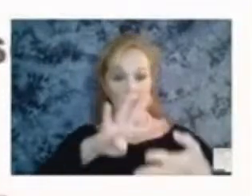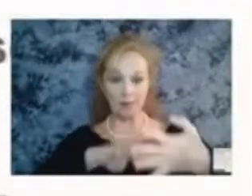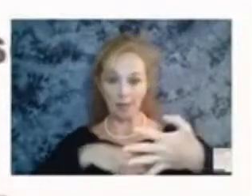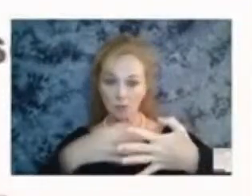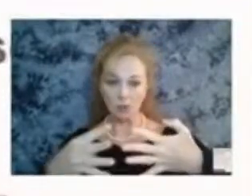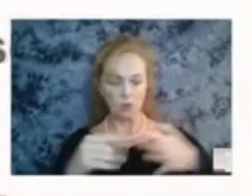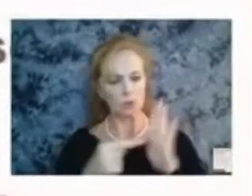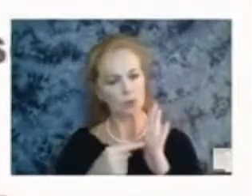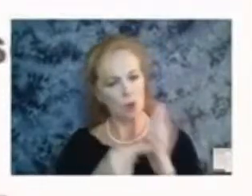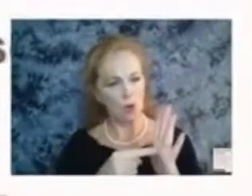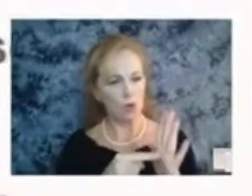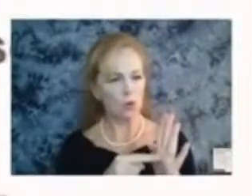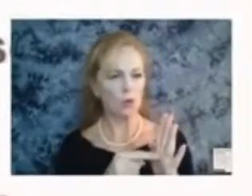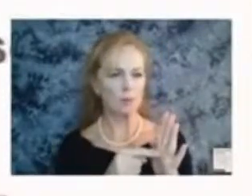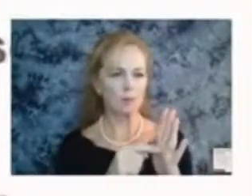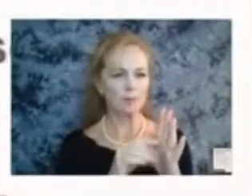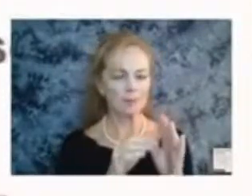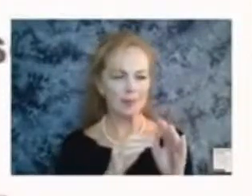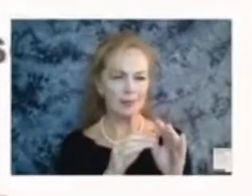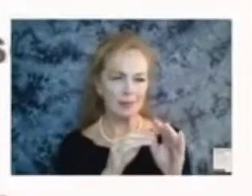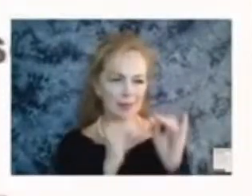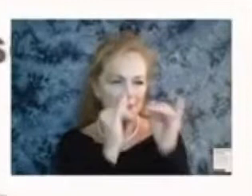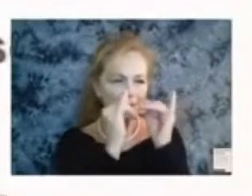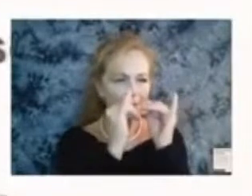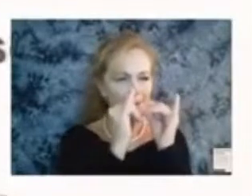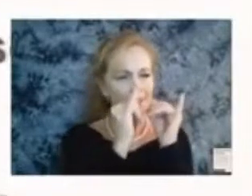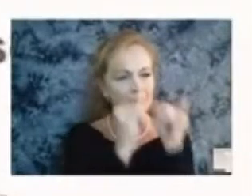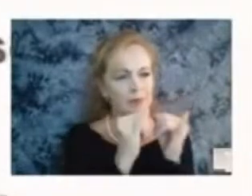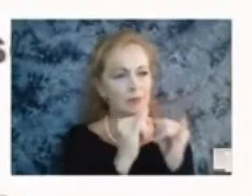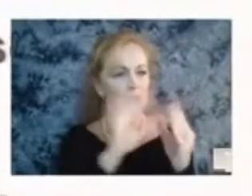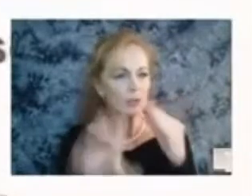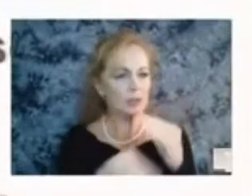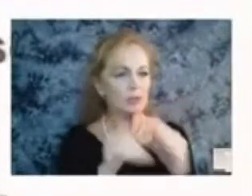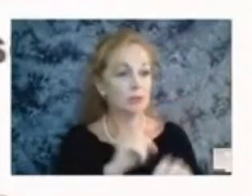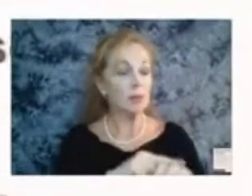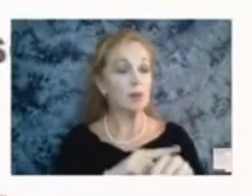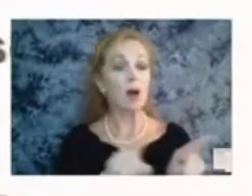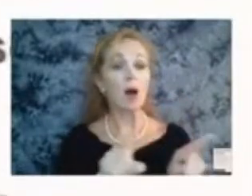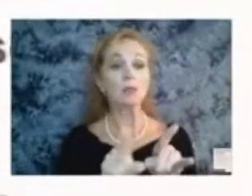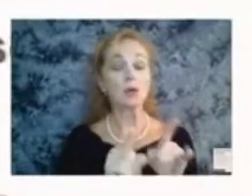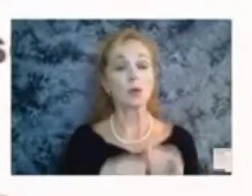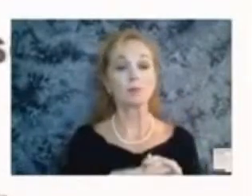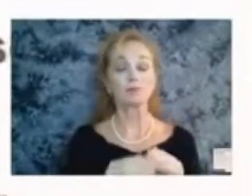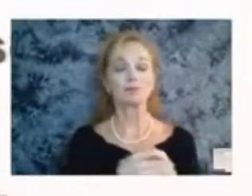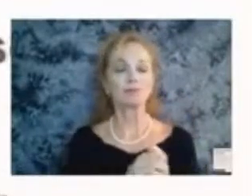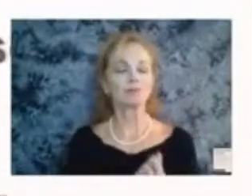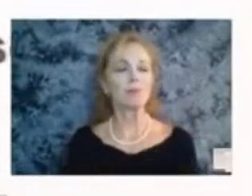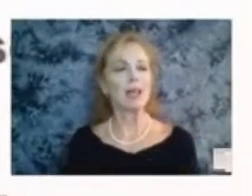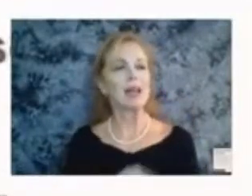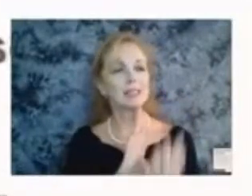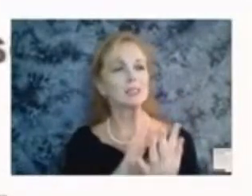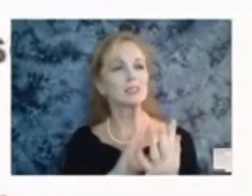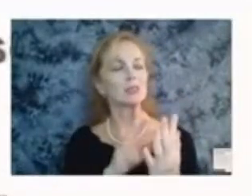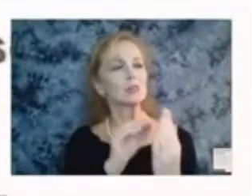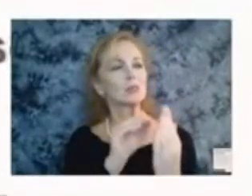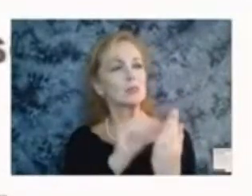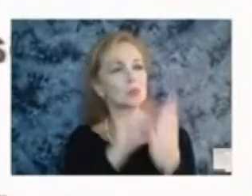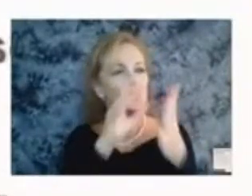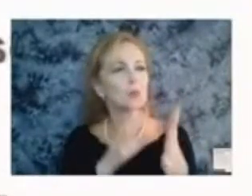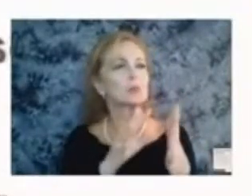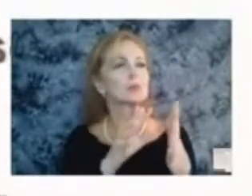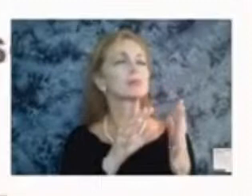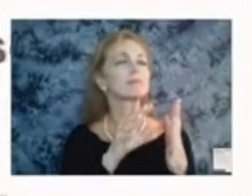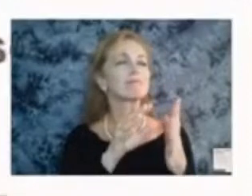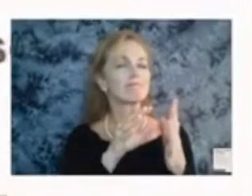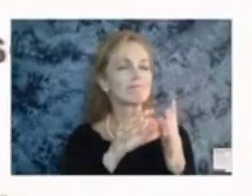individual additional time. So, and then addressing student illness. I'd be remiss, because I'm channeling my Gibby Harris. This